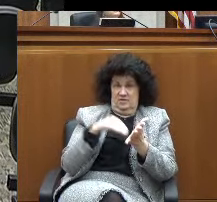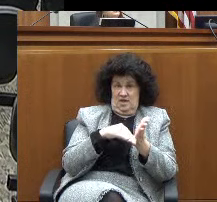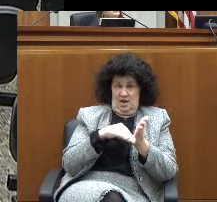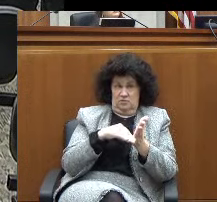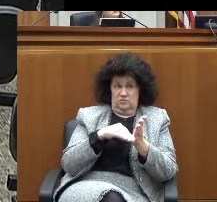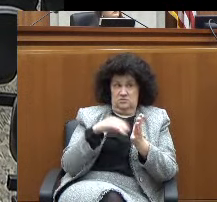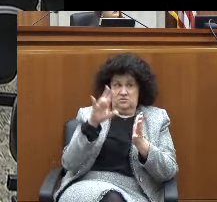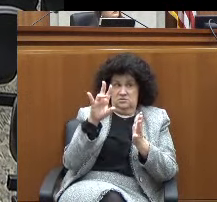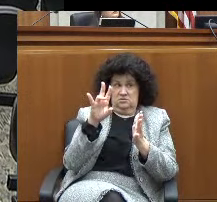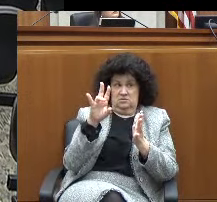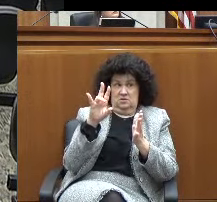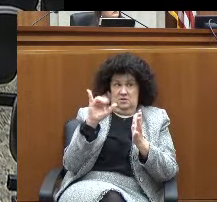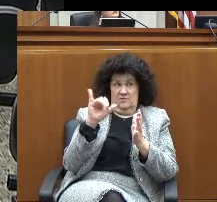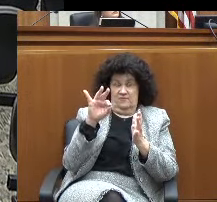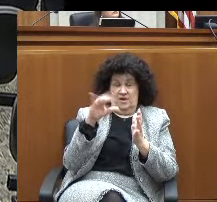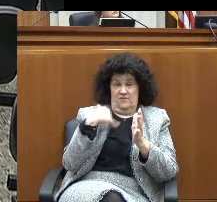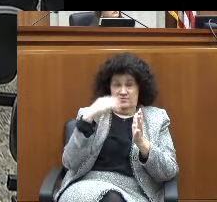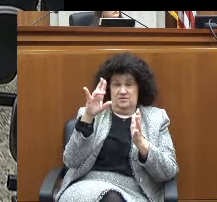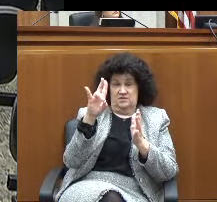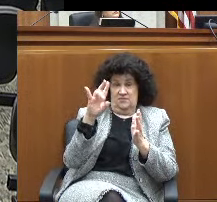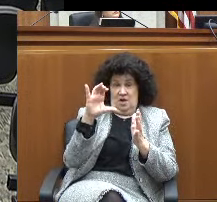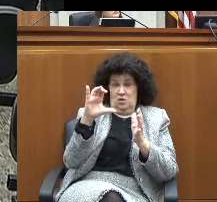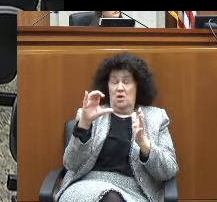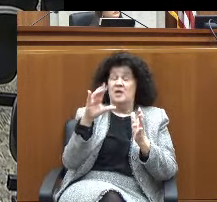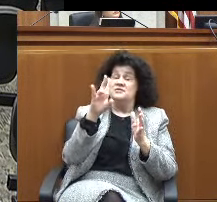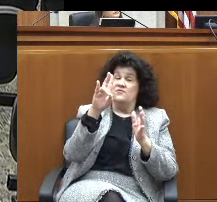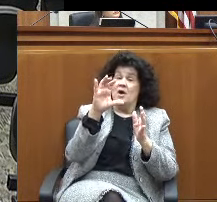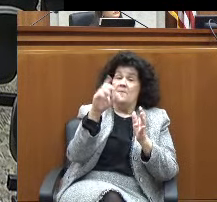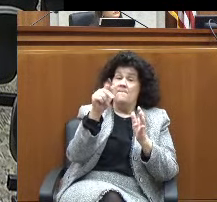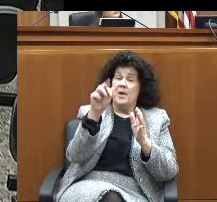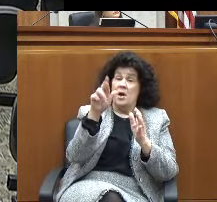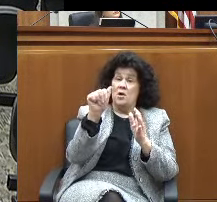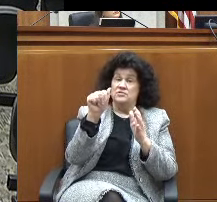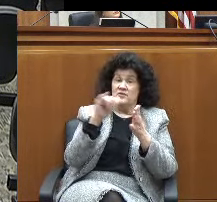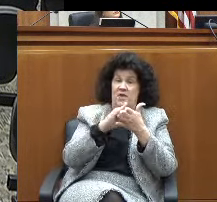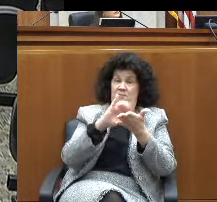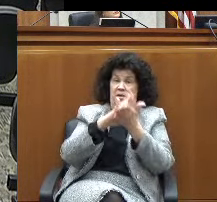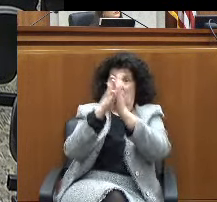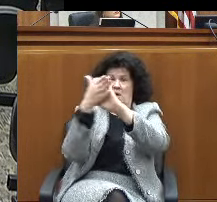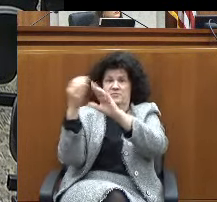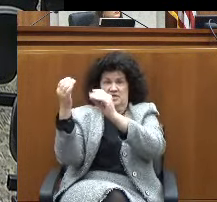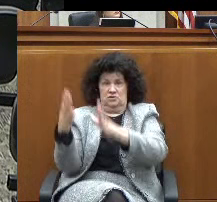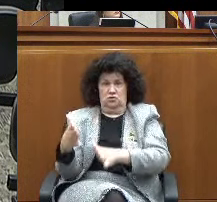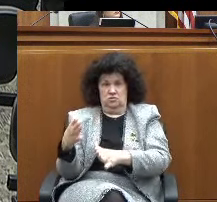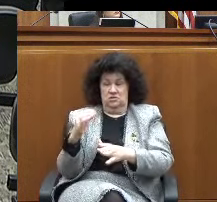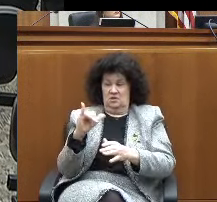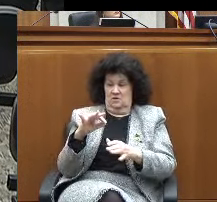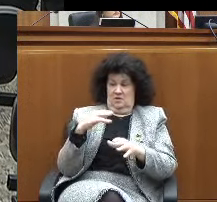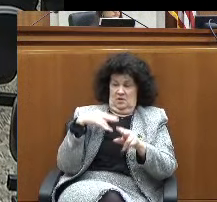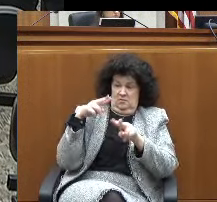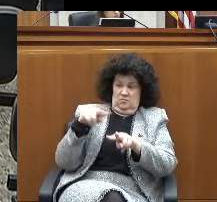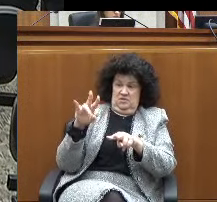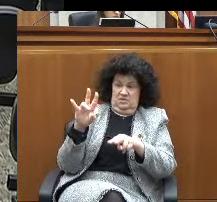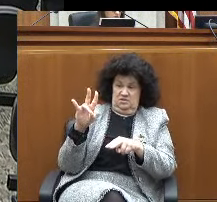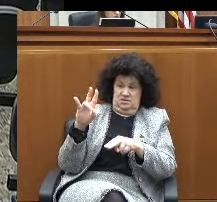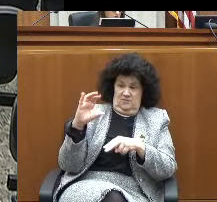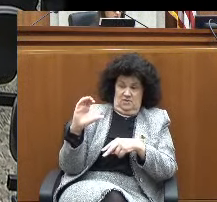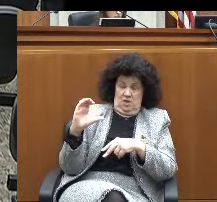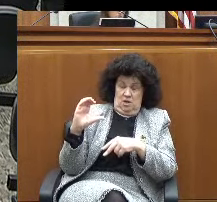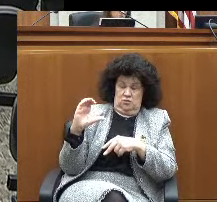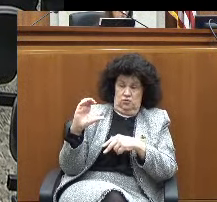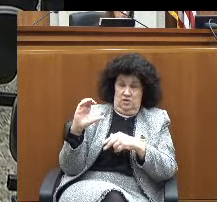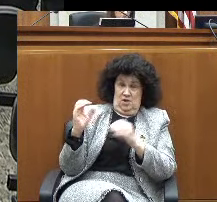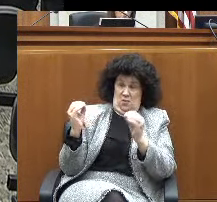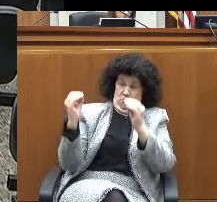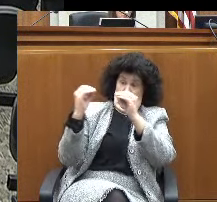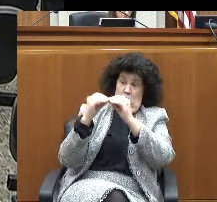if we have 700 more people for 4 years from now that are now teachers, that would be amazing. And we tend to see more teachers of color or more paras of